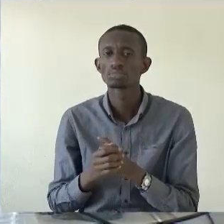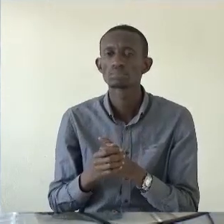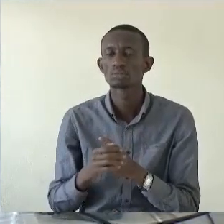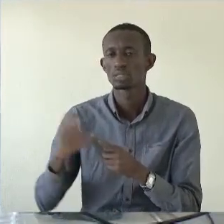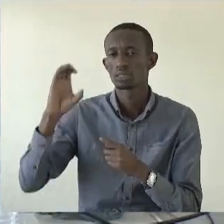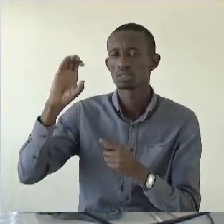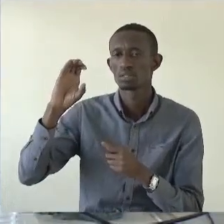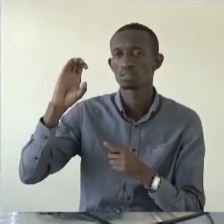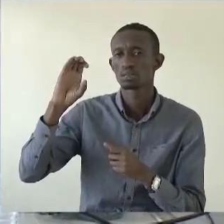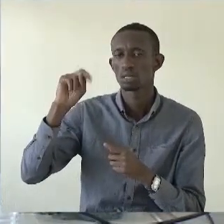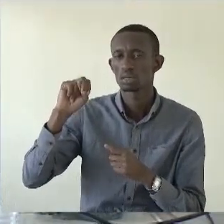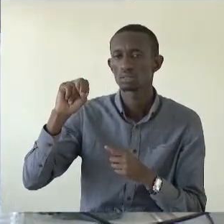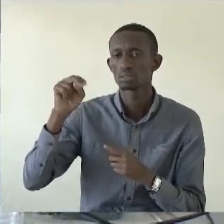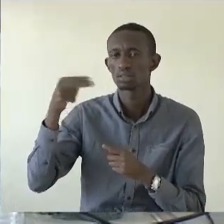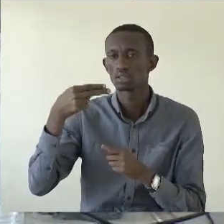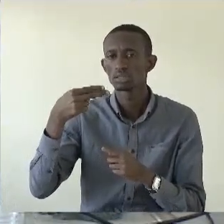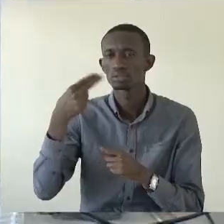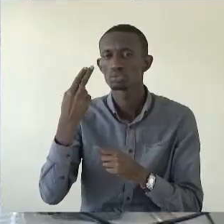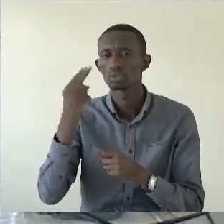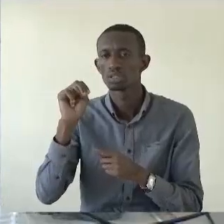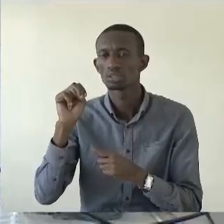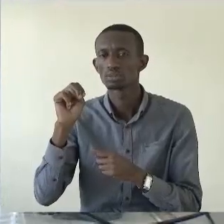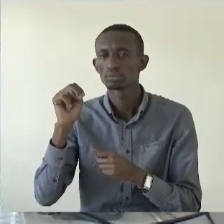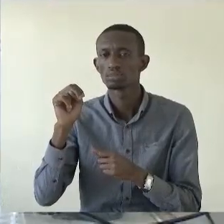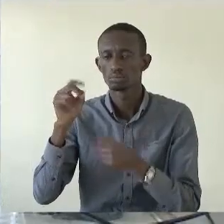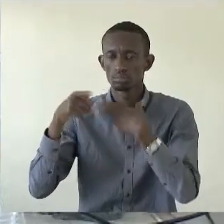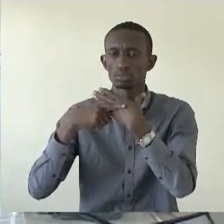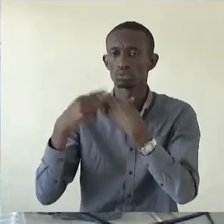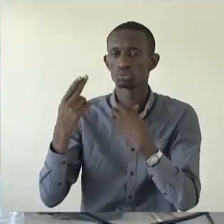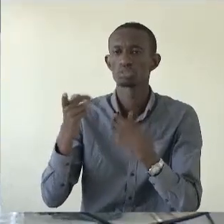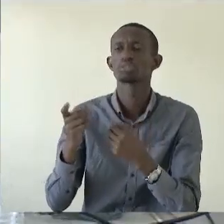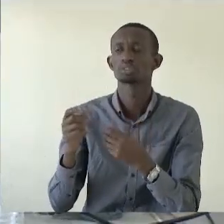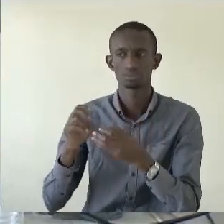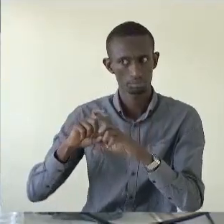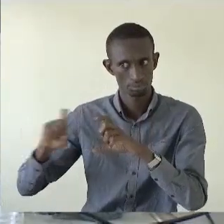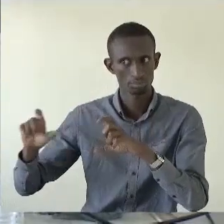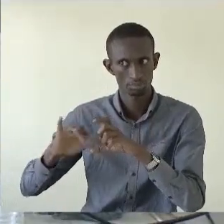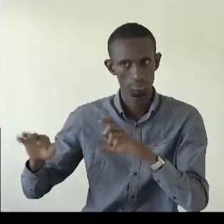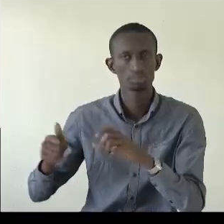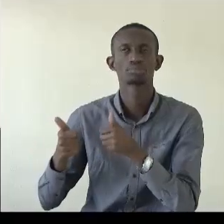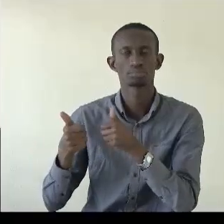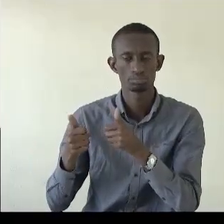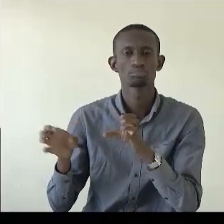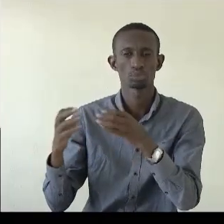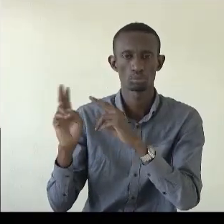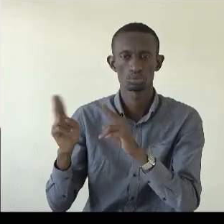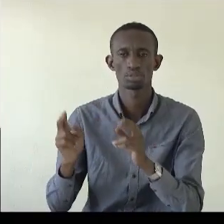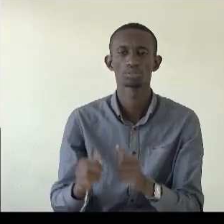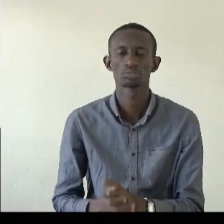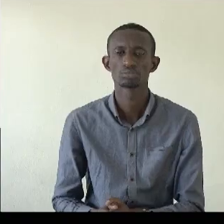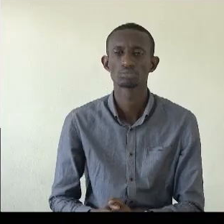CnH2n minus 2. That is the general formula. So we're trying to come up with the structure of this